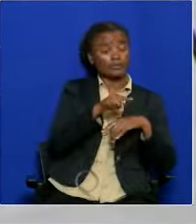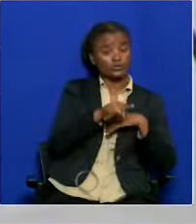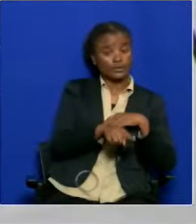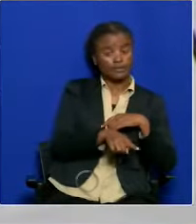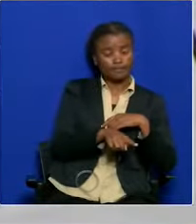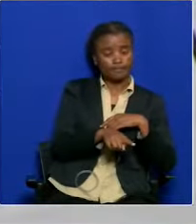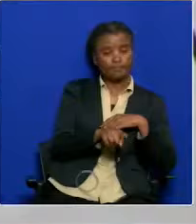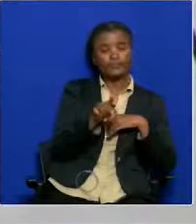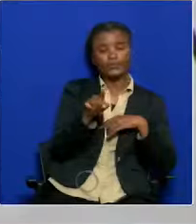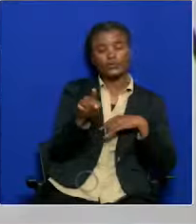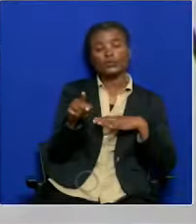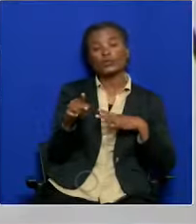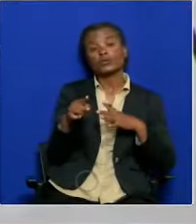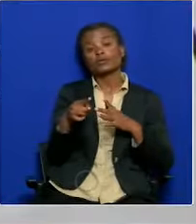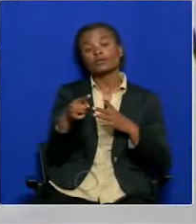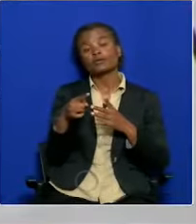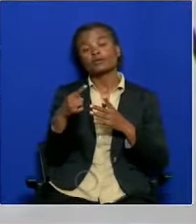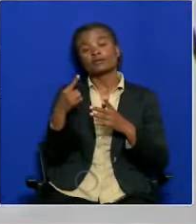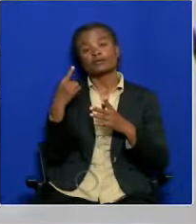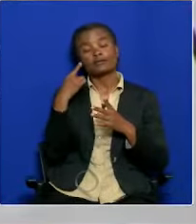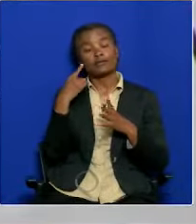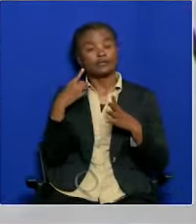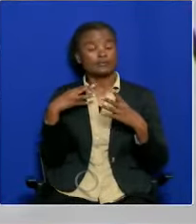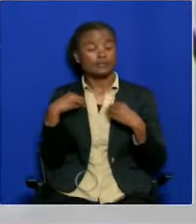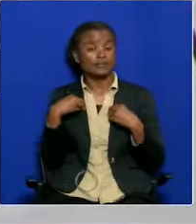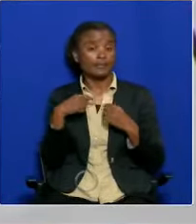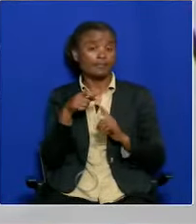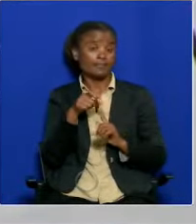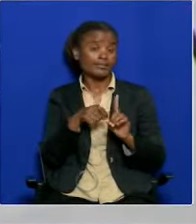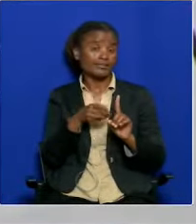could befriend a police officer